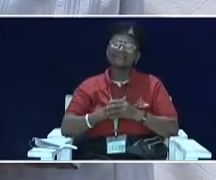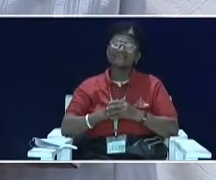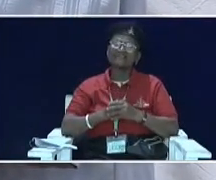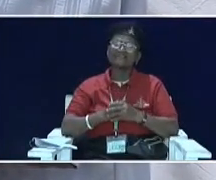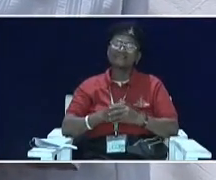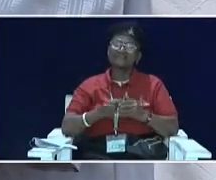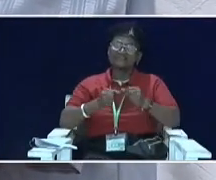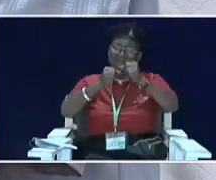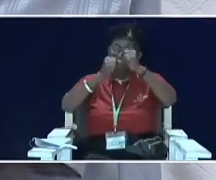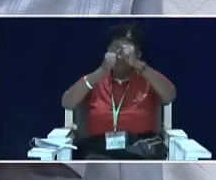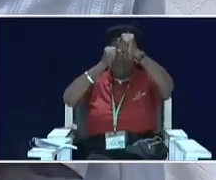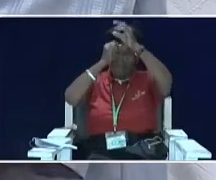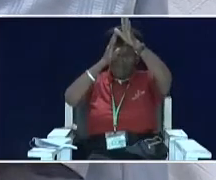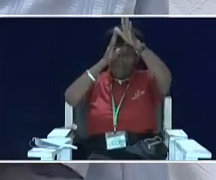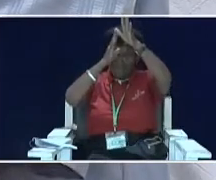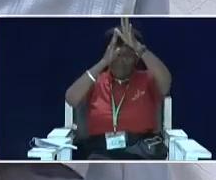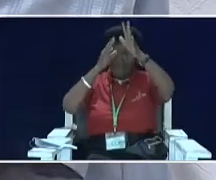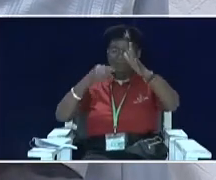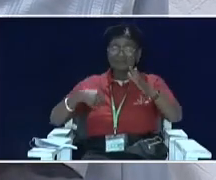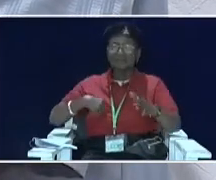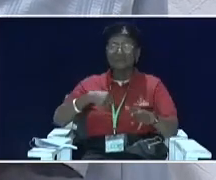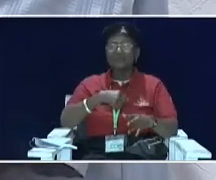Daddy, we